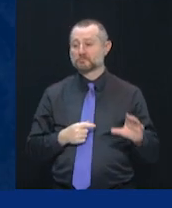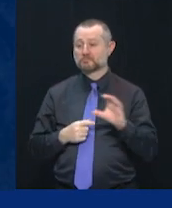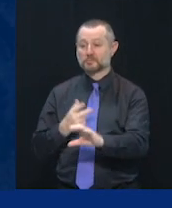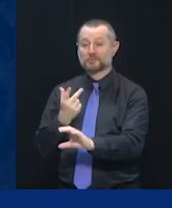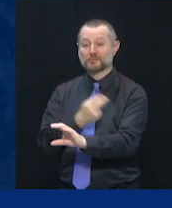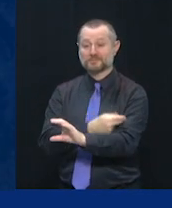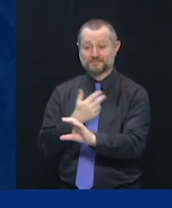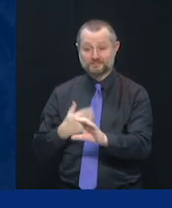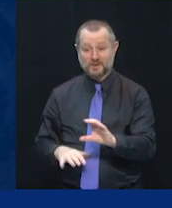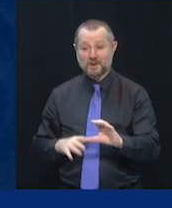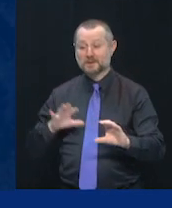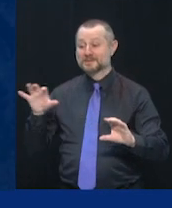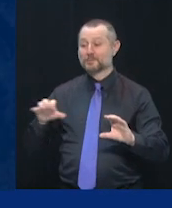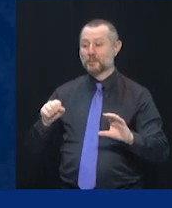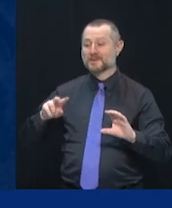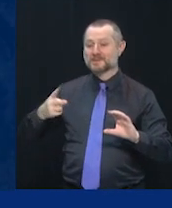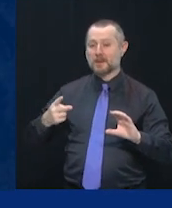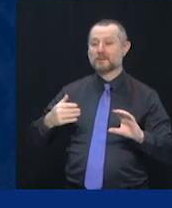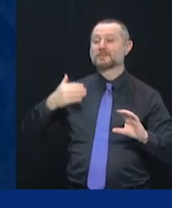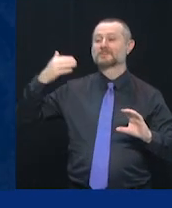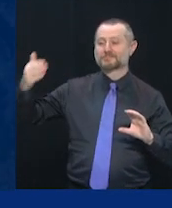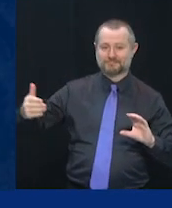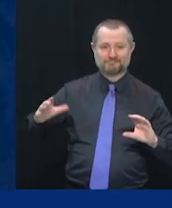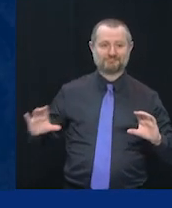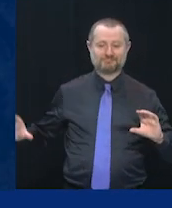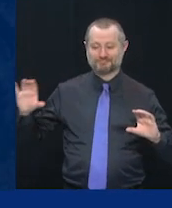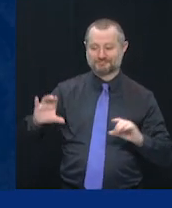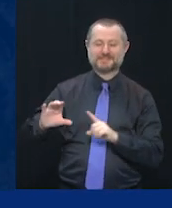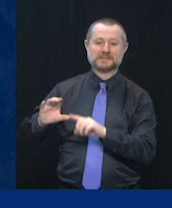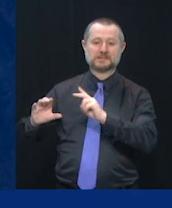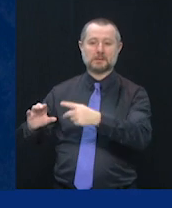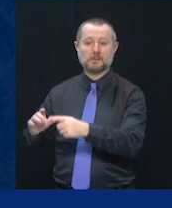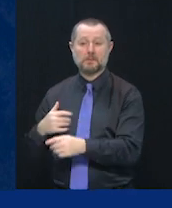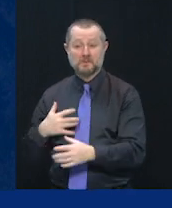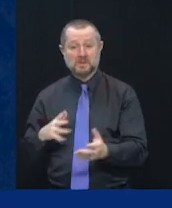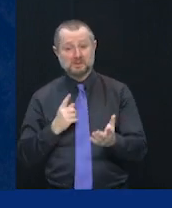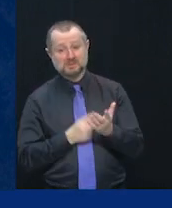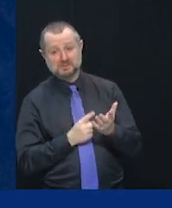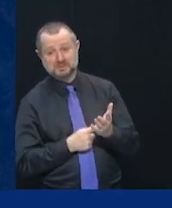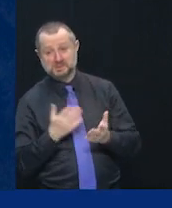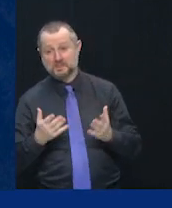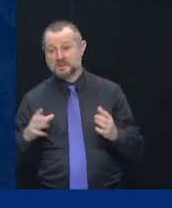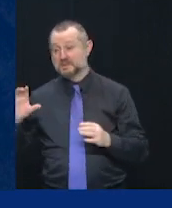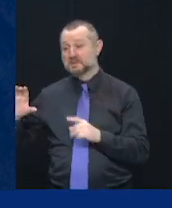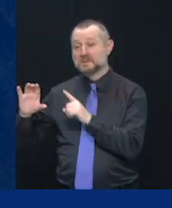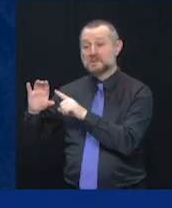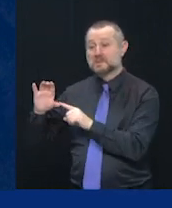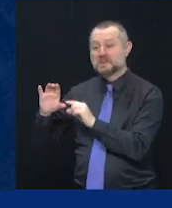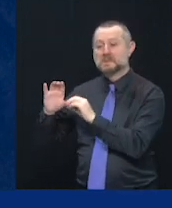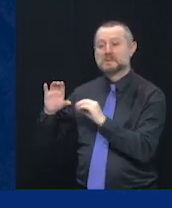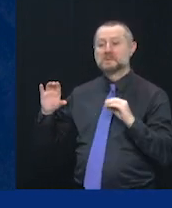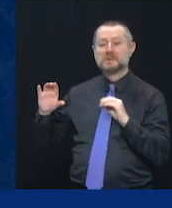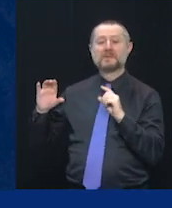have spoken to them about using a percentage of the second dose for the first dose.